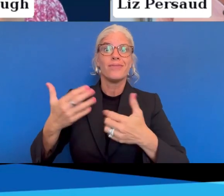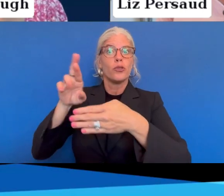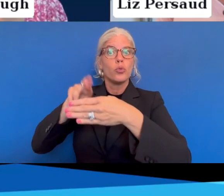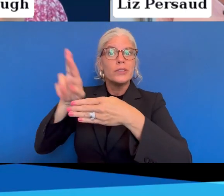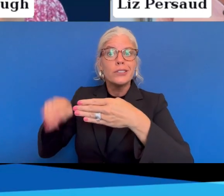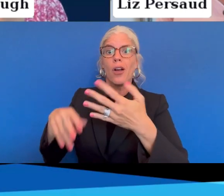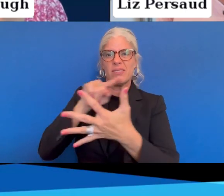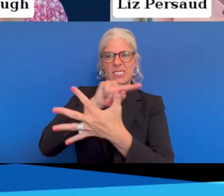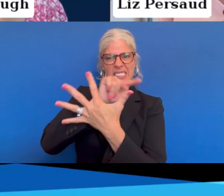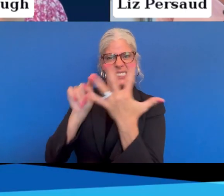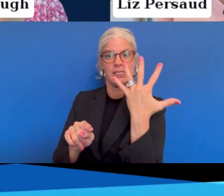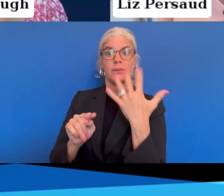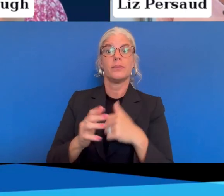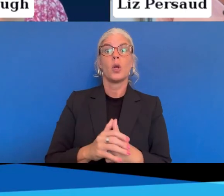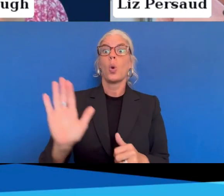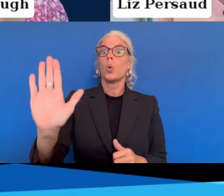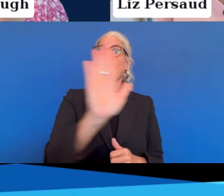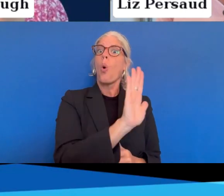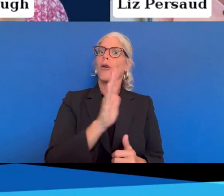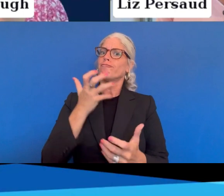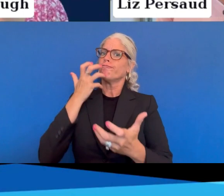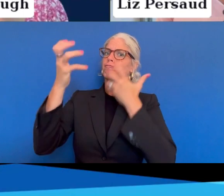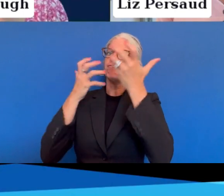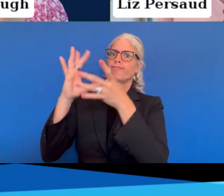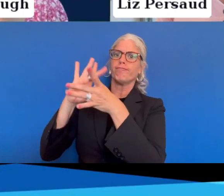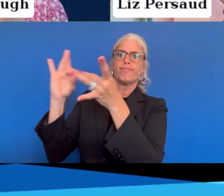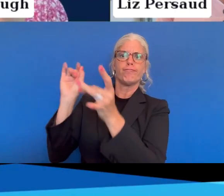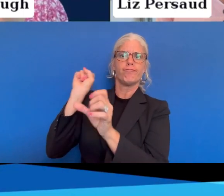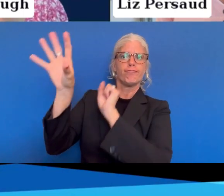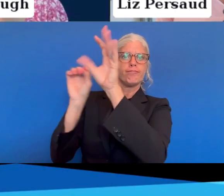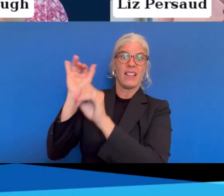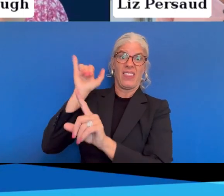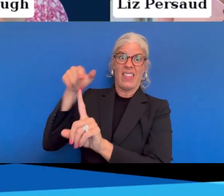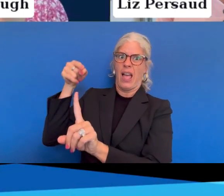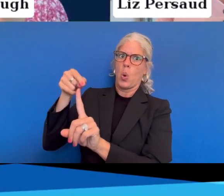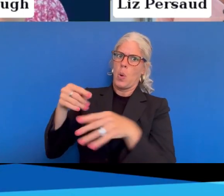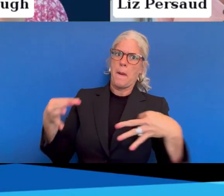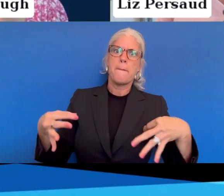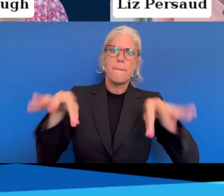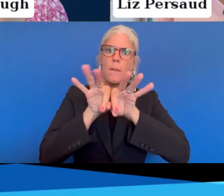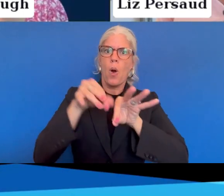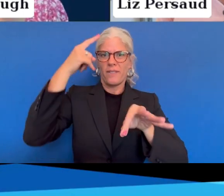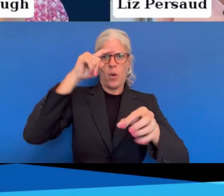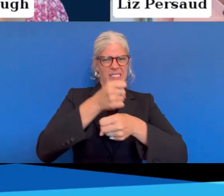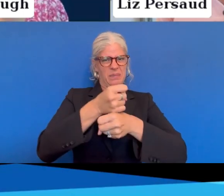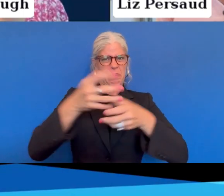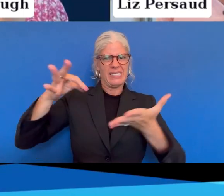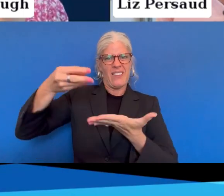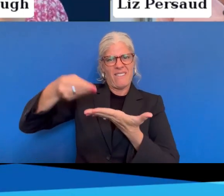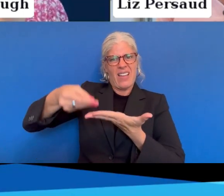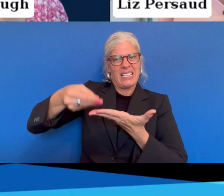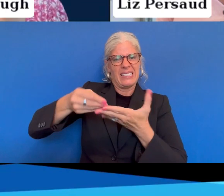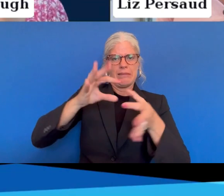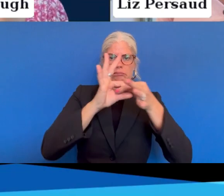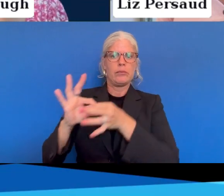safety, and quality of life endpoints are. Your voice is becoming incredibly